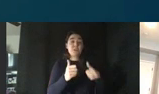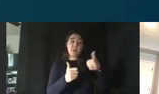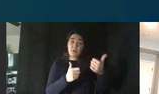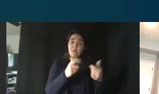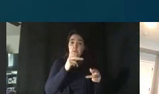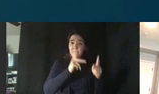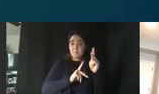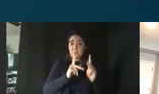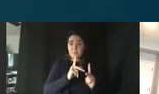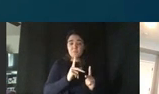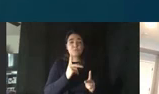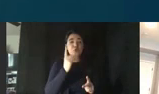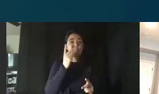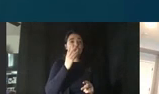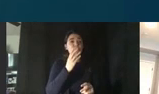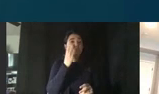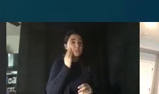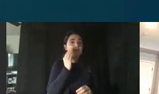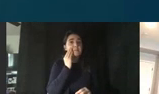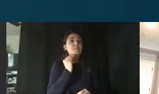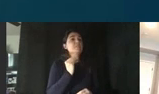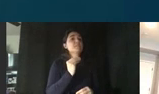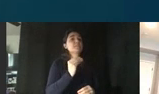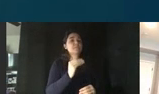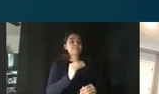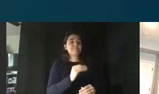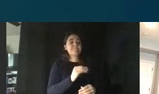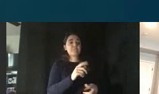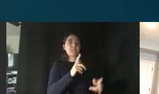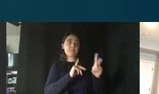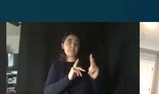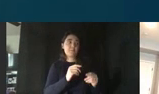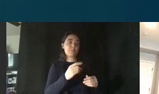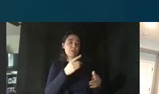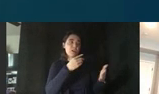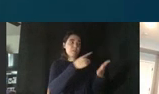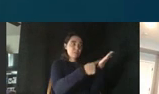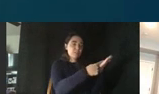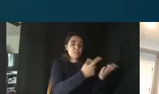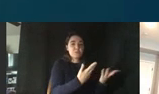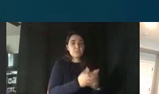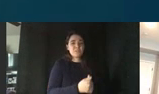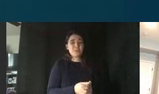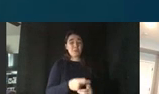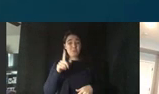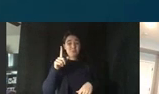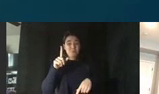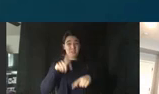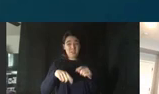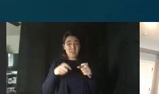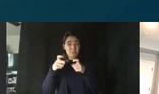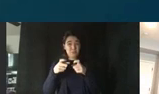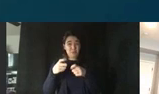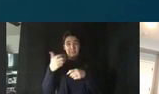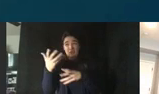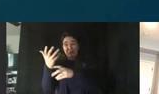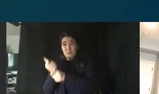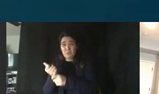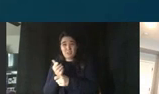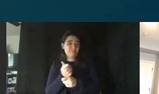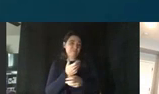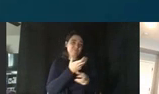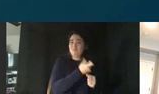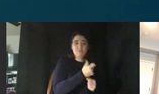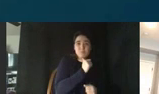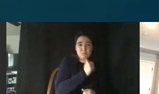with. So you can't control what they trust and don't trust, but you can control yourself